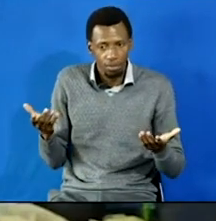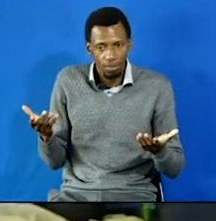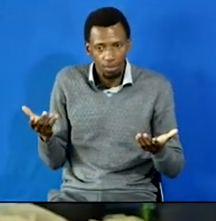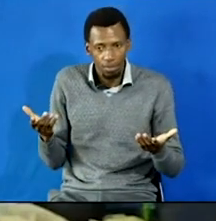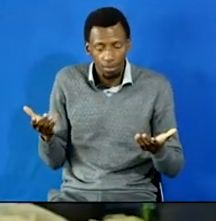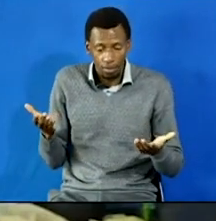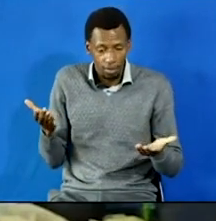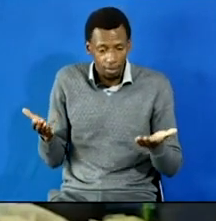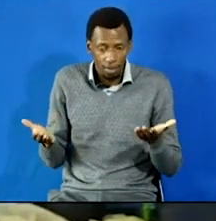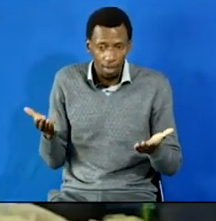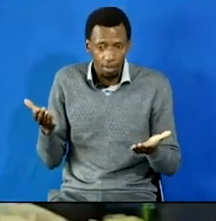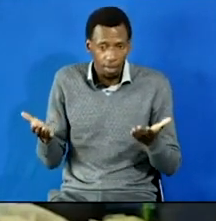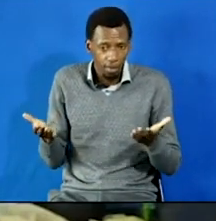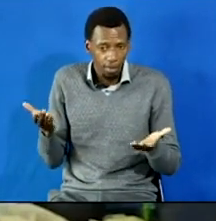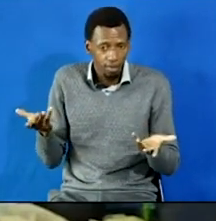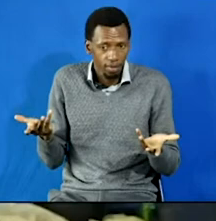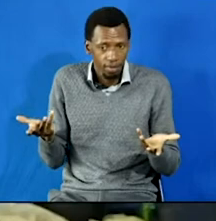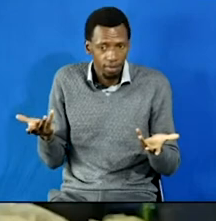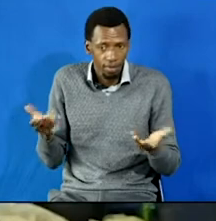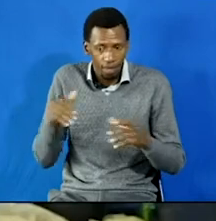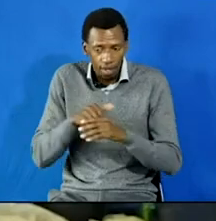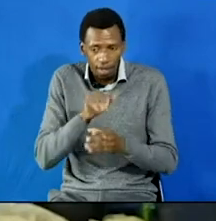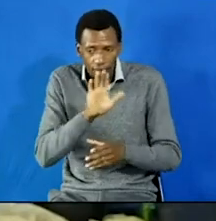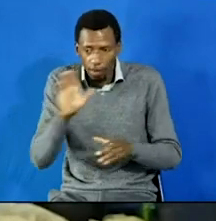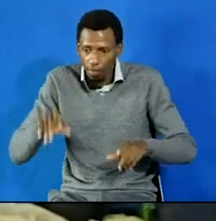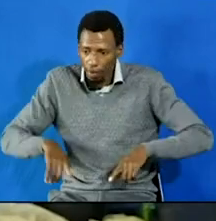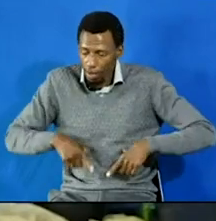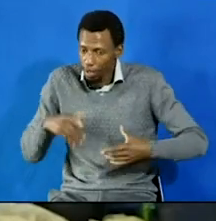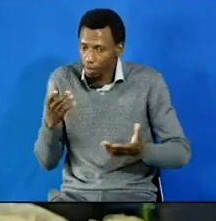Could that be the case in our lives?